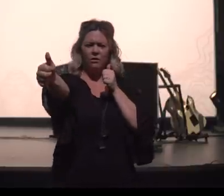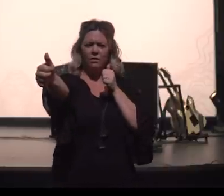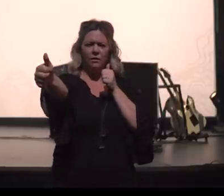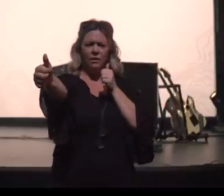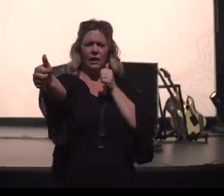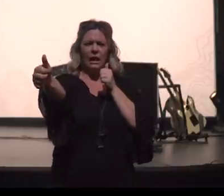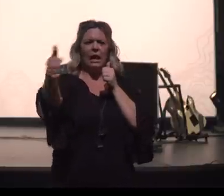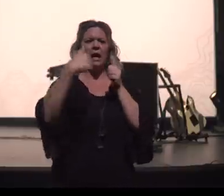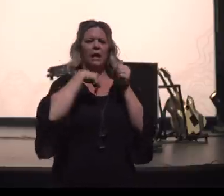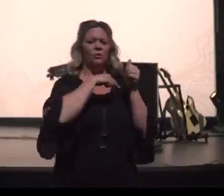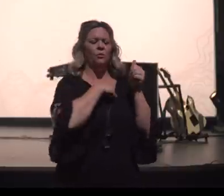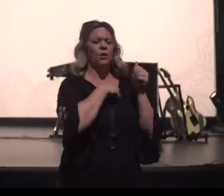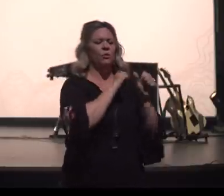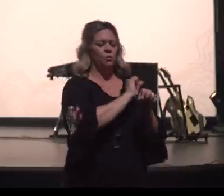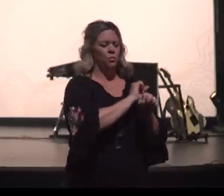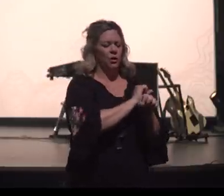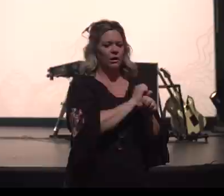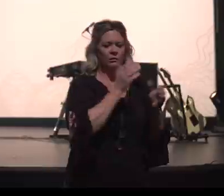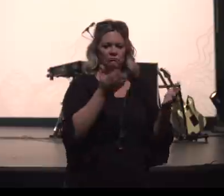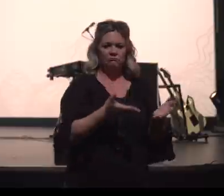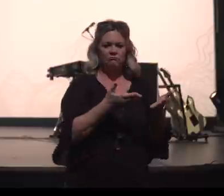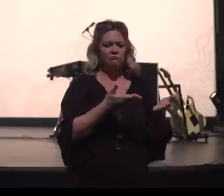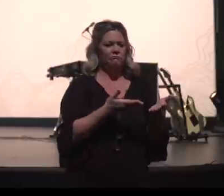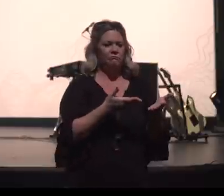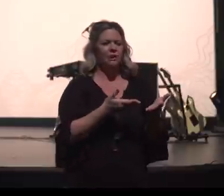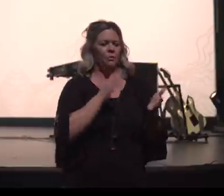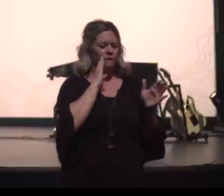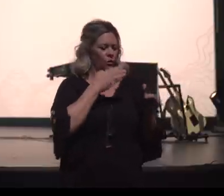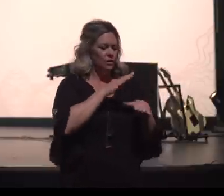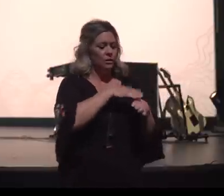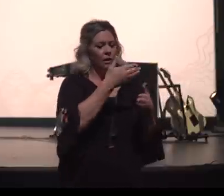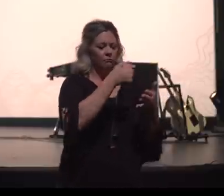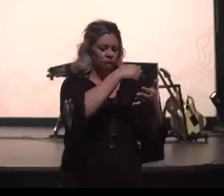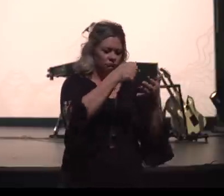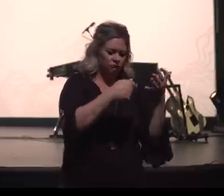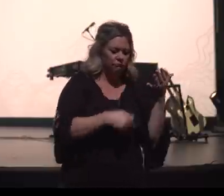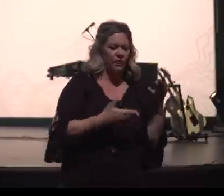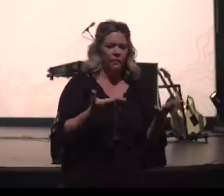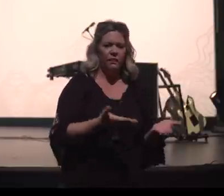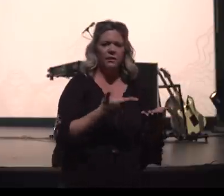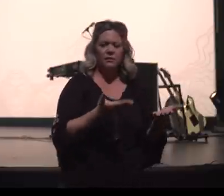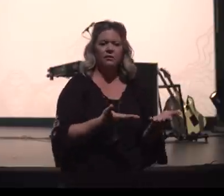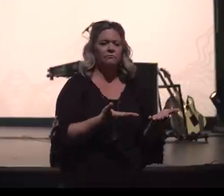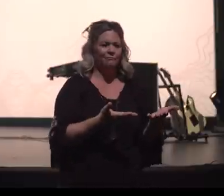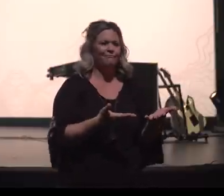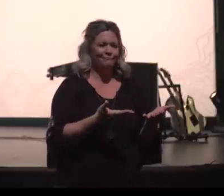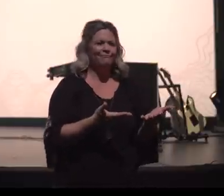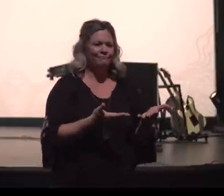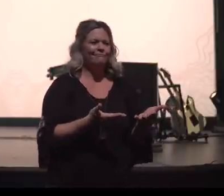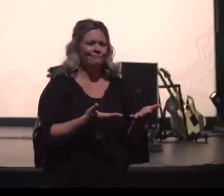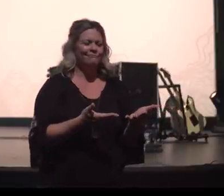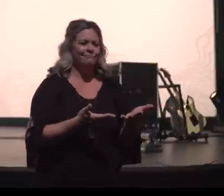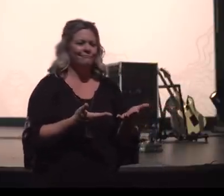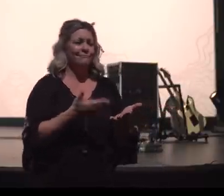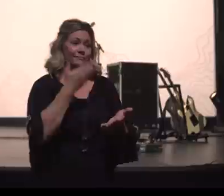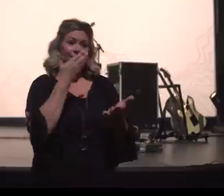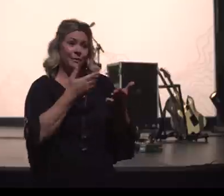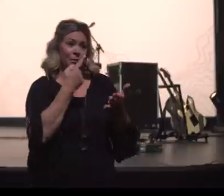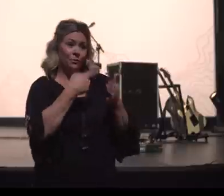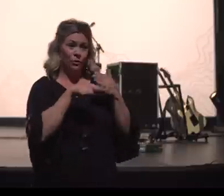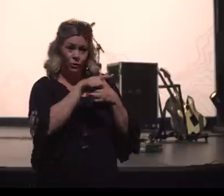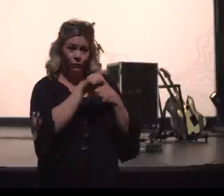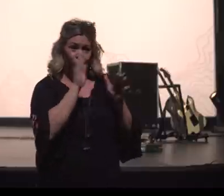we operate as if he doesn't even exist because we're focused on everything else. What are we focused on? You know what we're focused on because it's what maybe you're focused